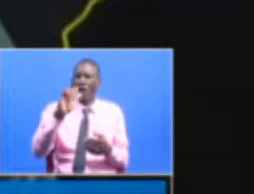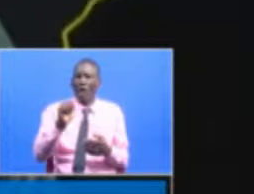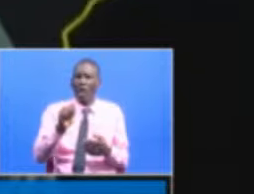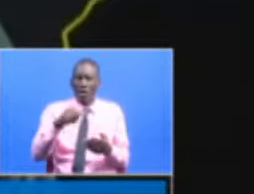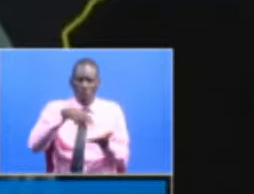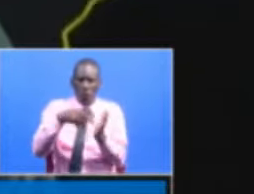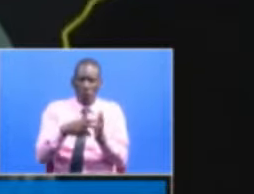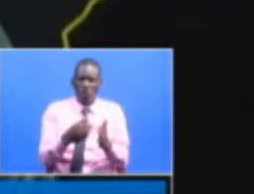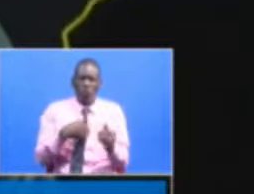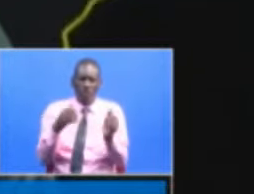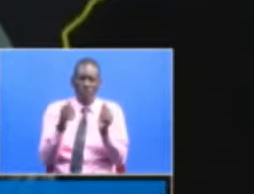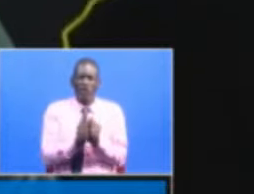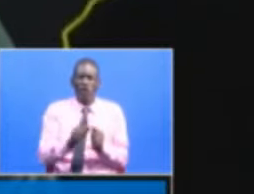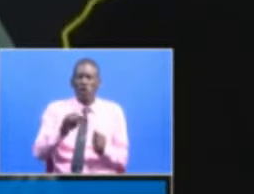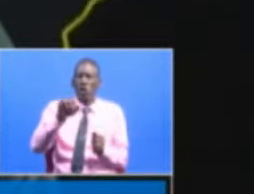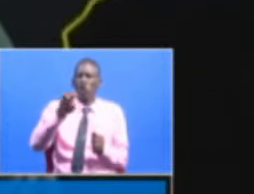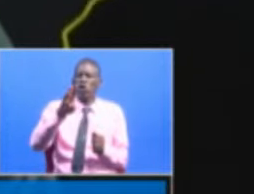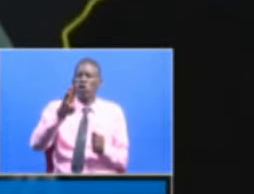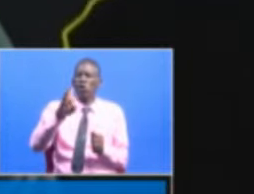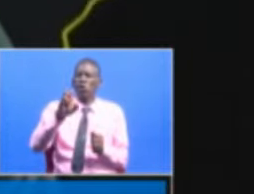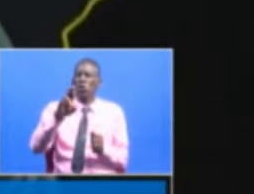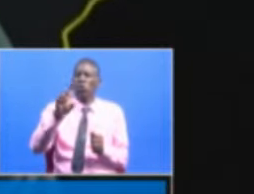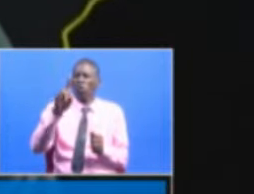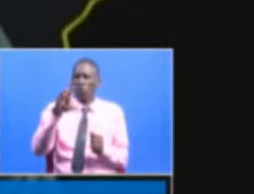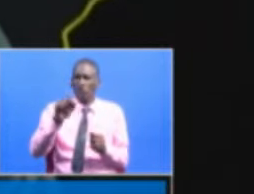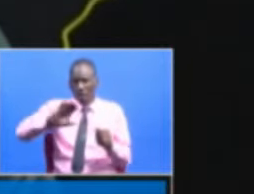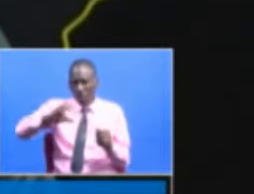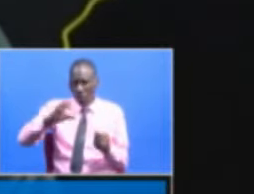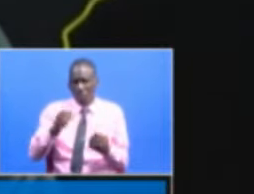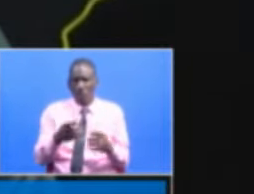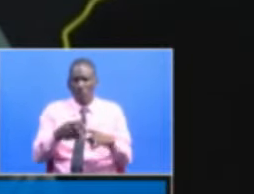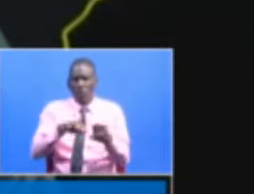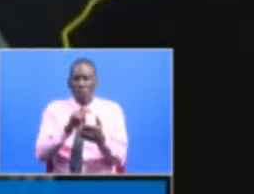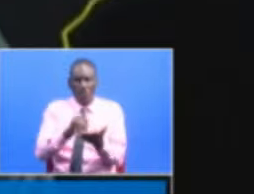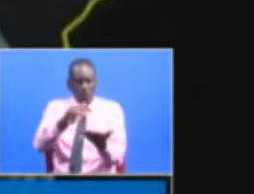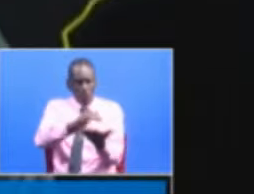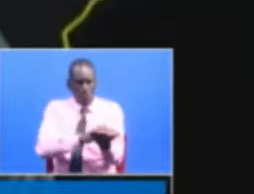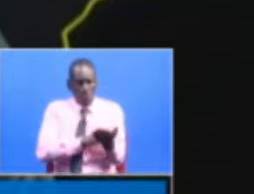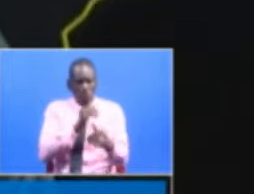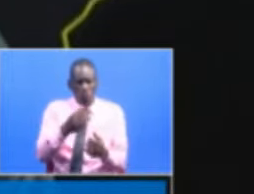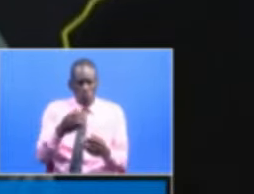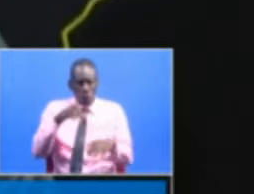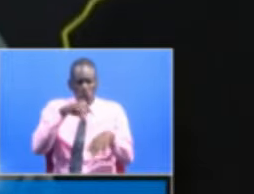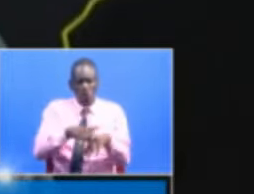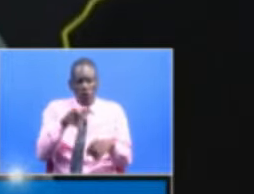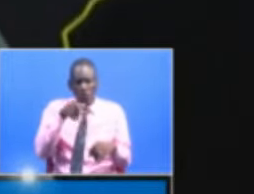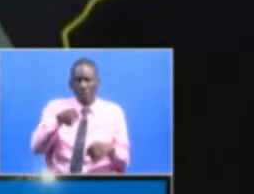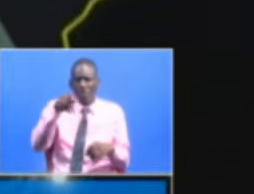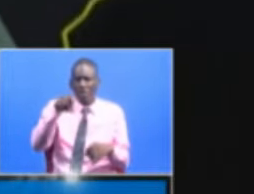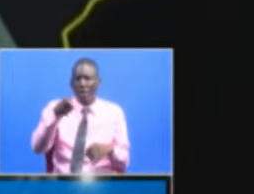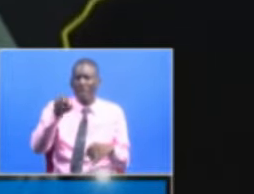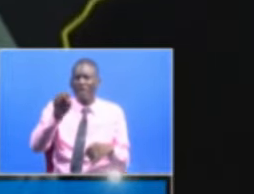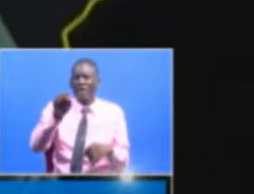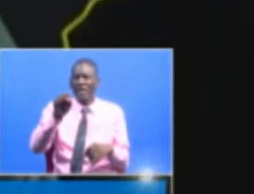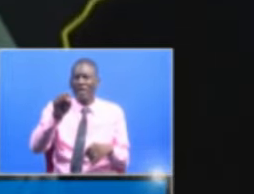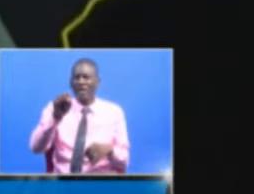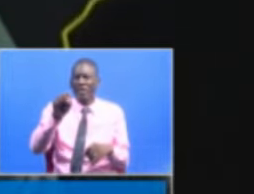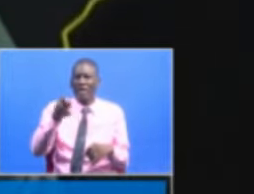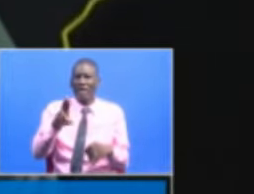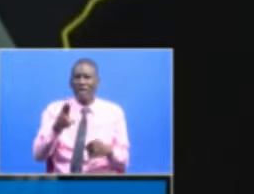have 10 wards in our county. And in that, from that report that was derived from this PCRA exercise, we were able